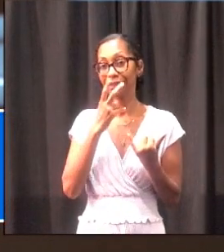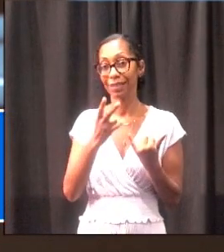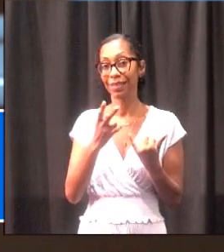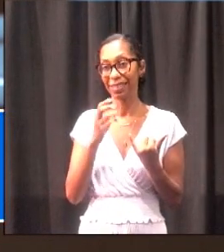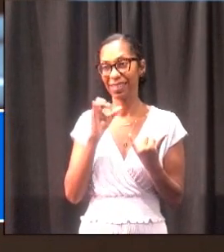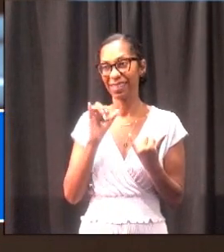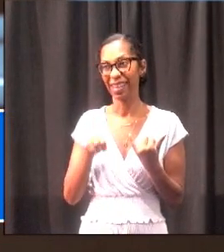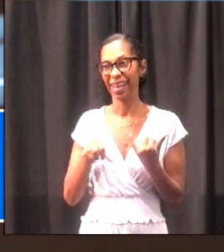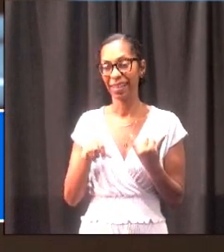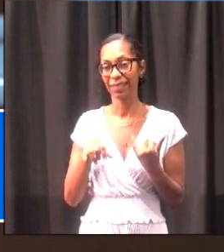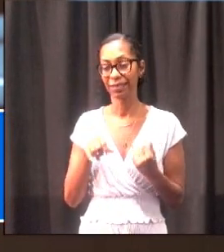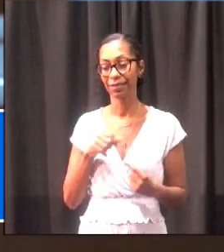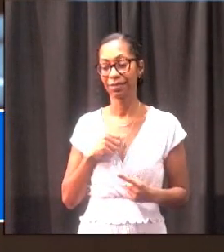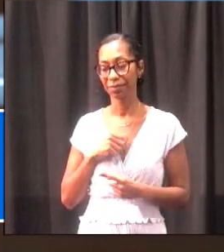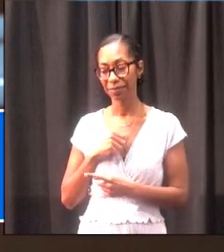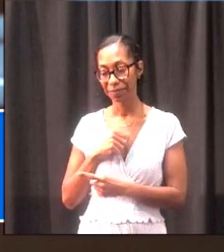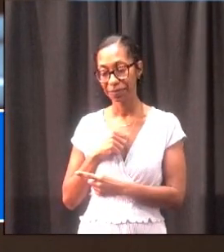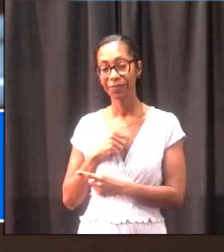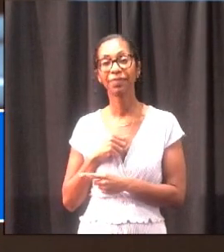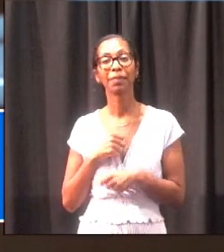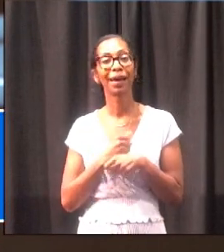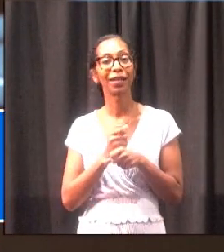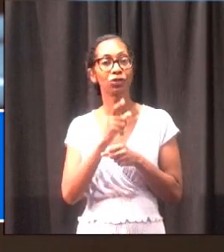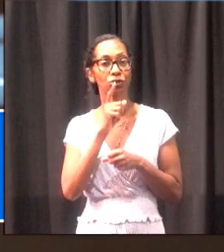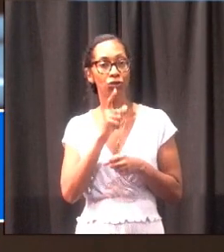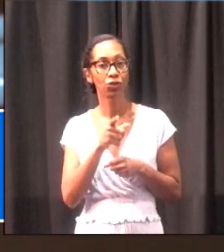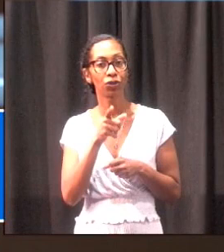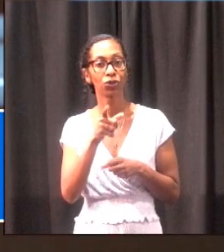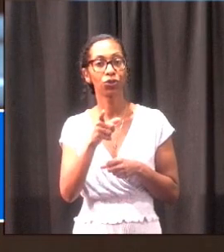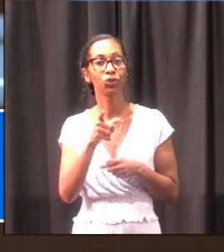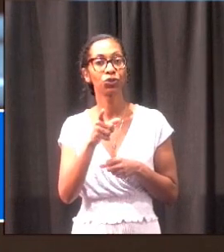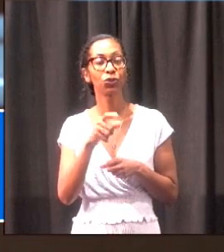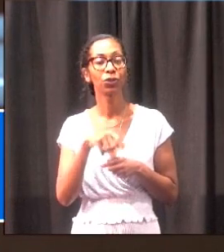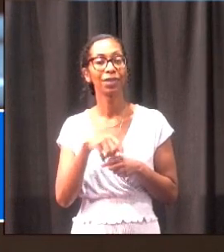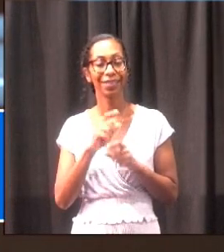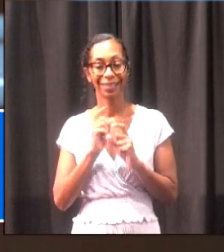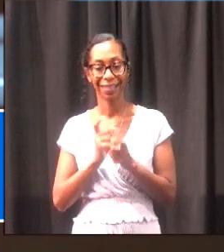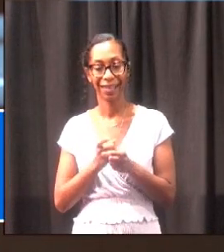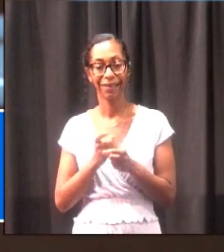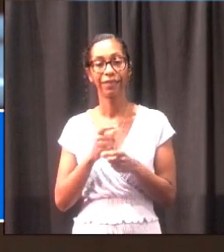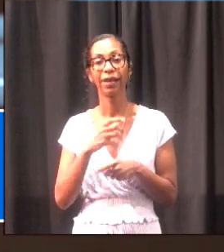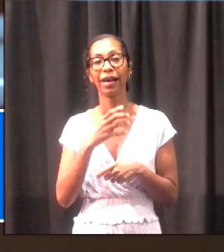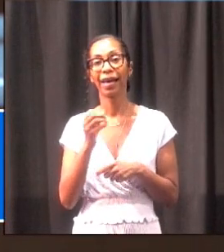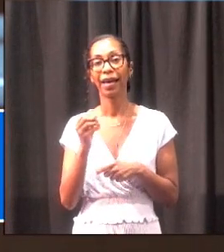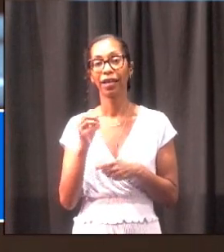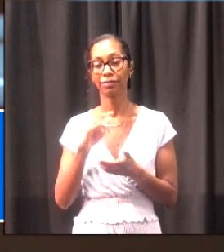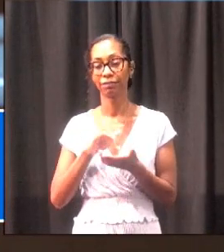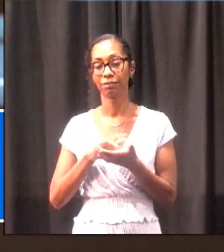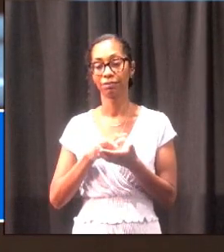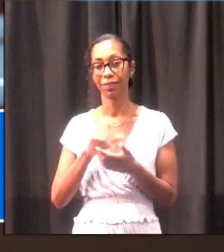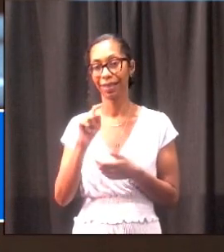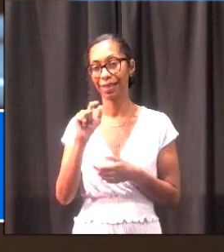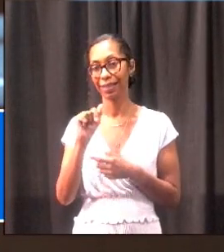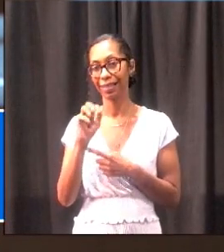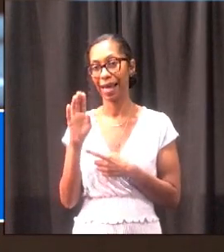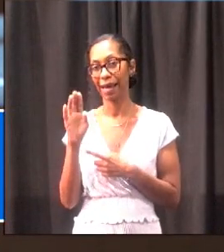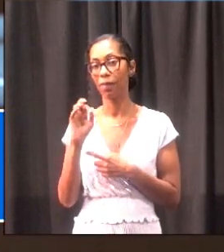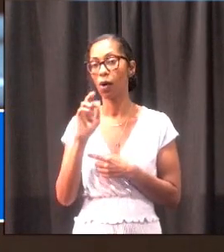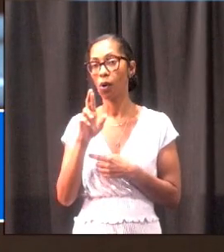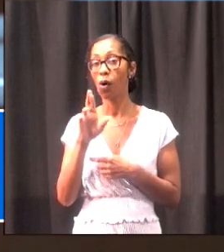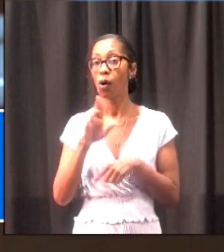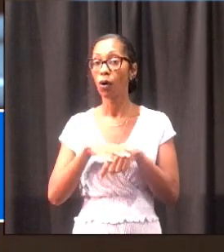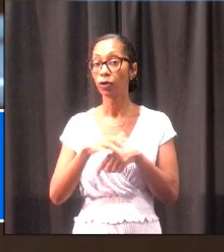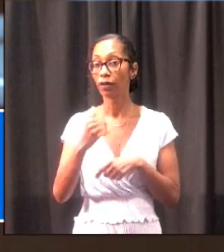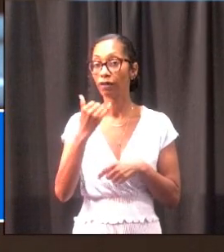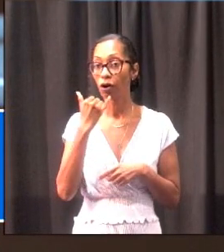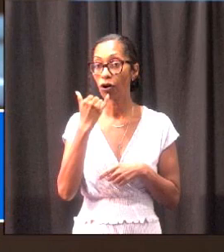newmercyscc.org, make sure that you use the gift tab. While you are using your app, make sure that you use the gift tab. While you are on your phones, let's go